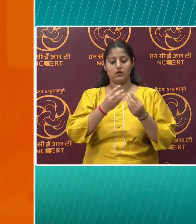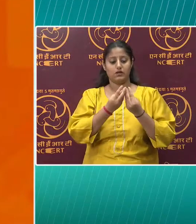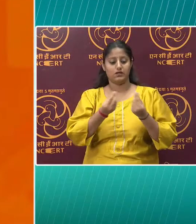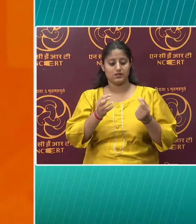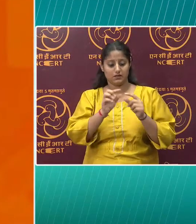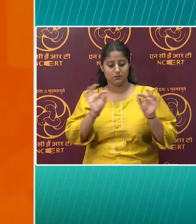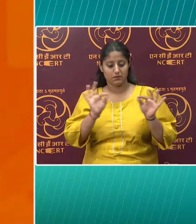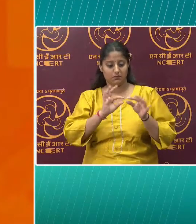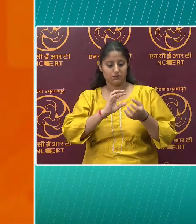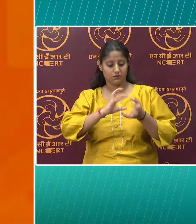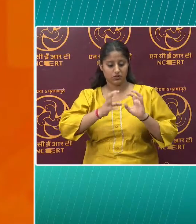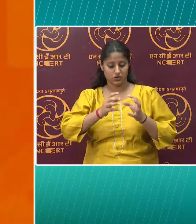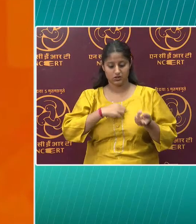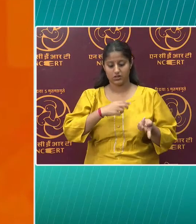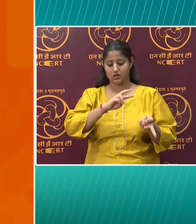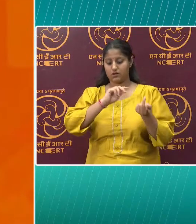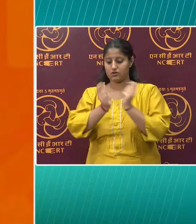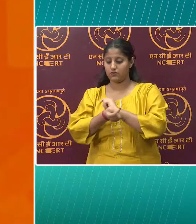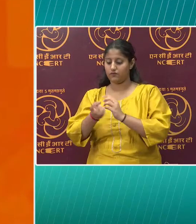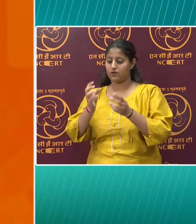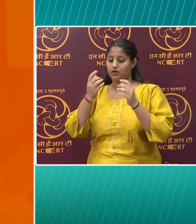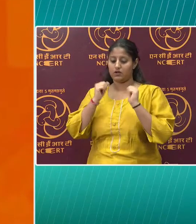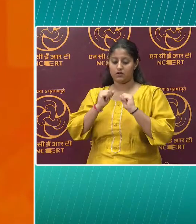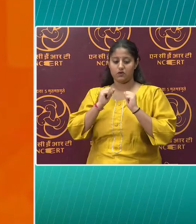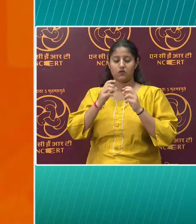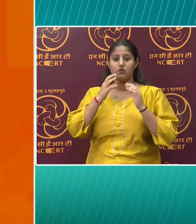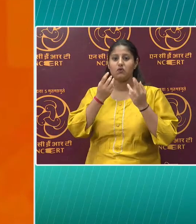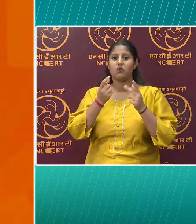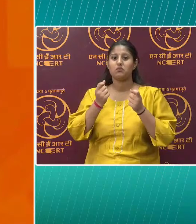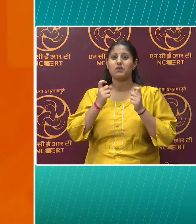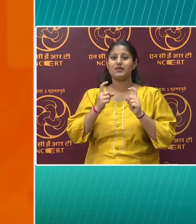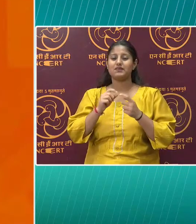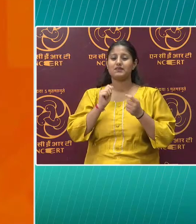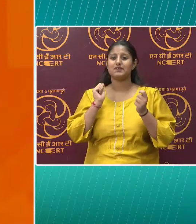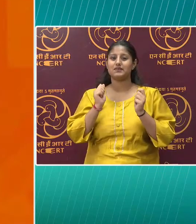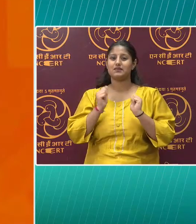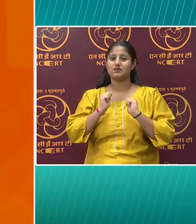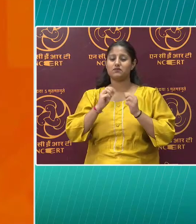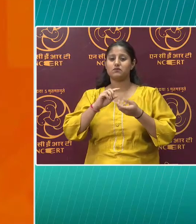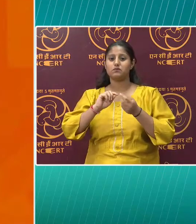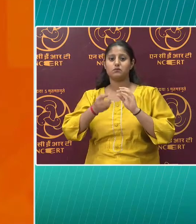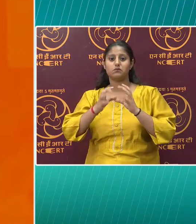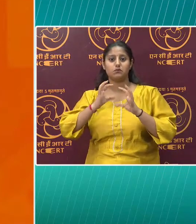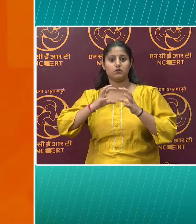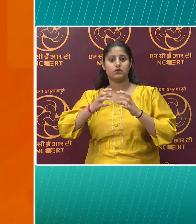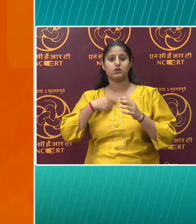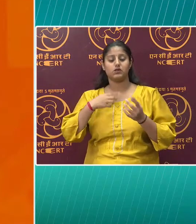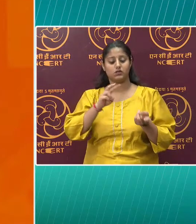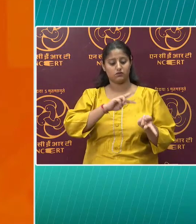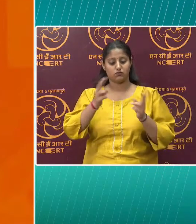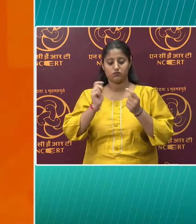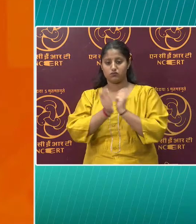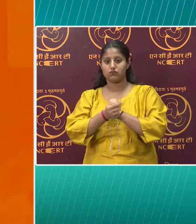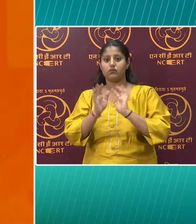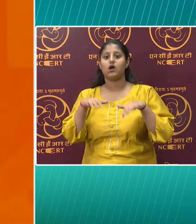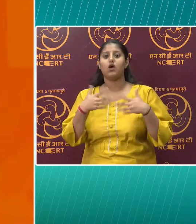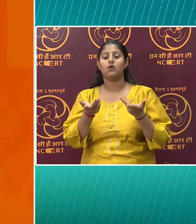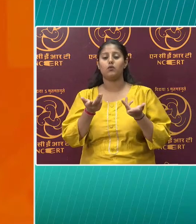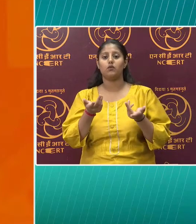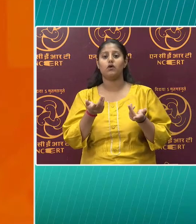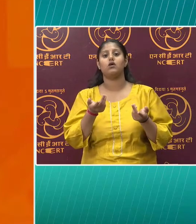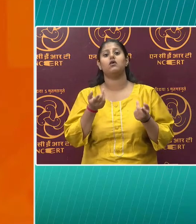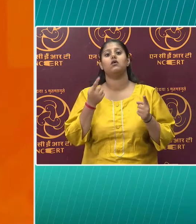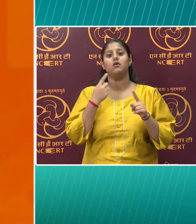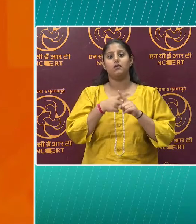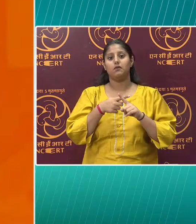complex, we need to take them, and this is how they will become innovators. just like we have now